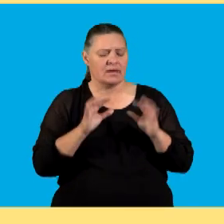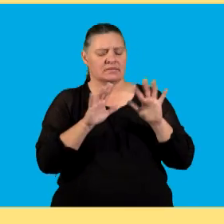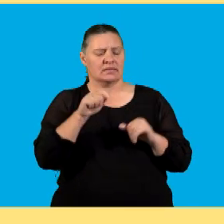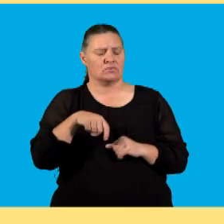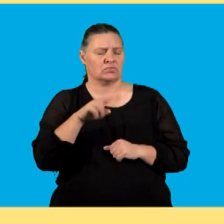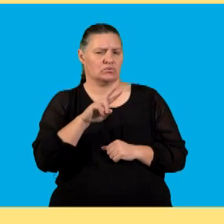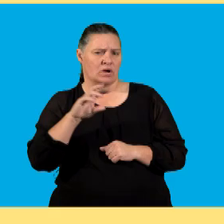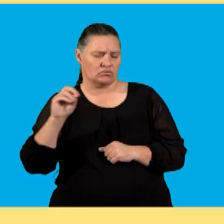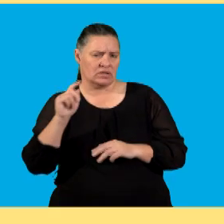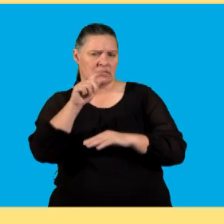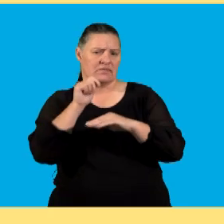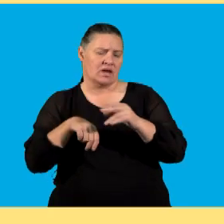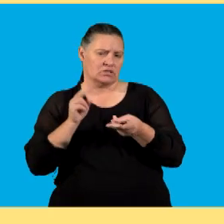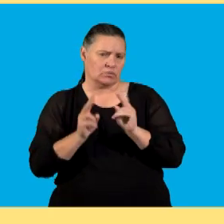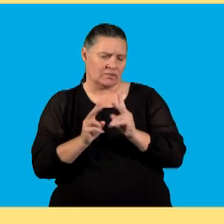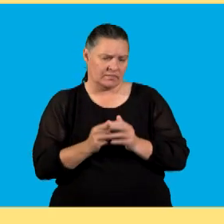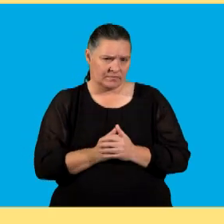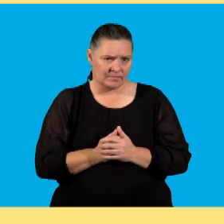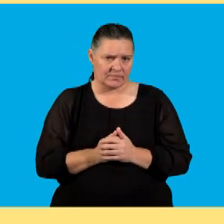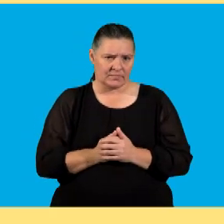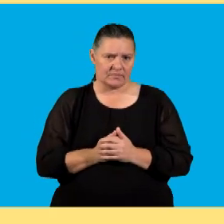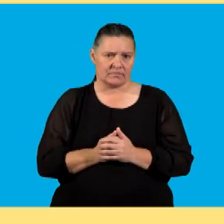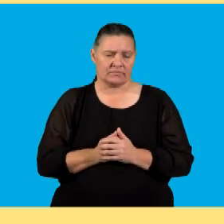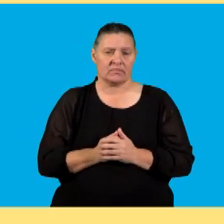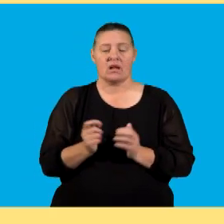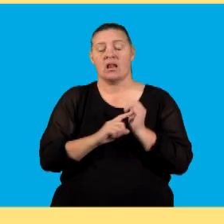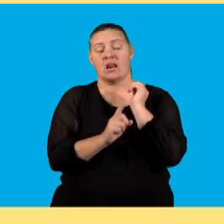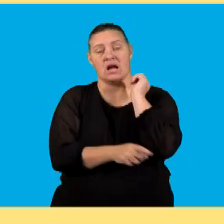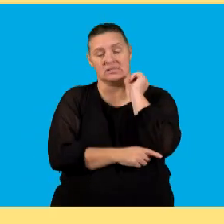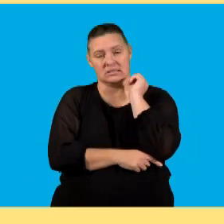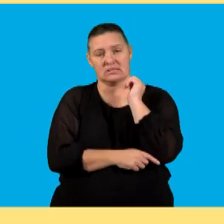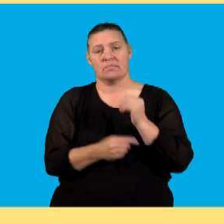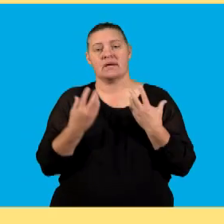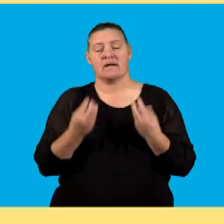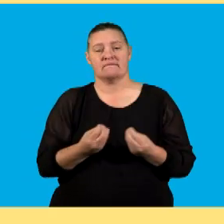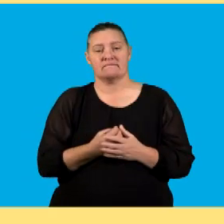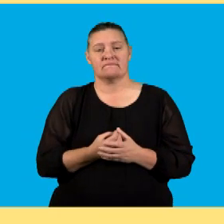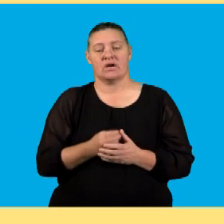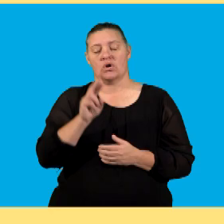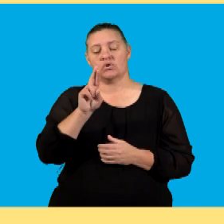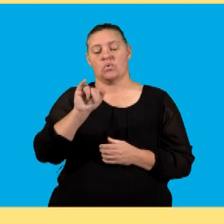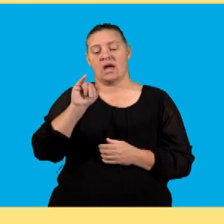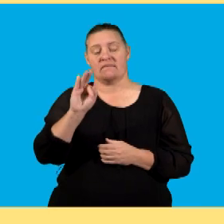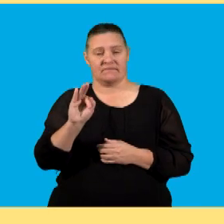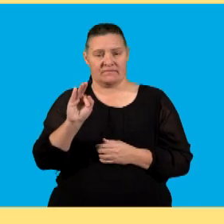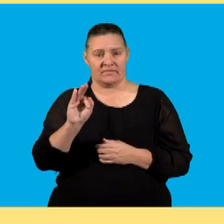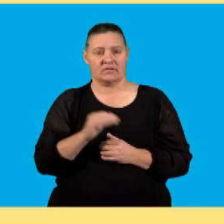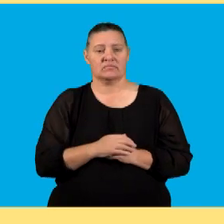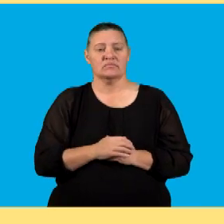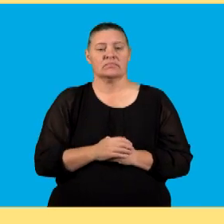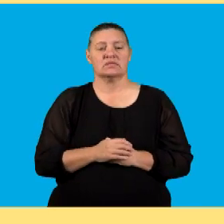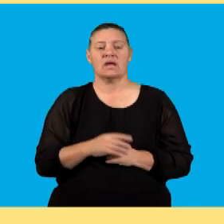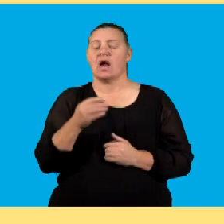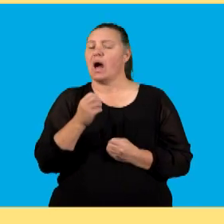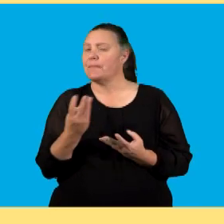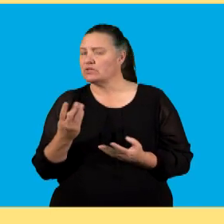took 10,200, I divided it by 12. Lastly, I have UIF, and they